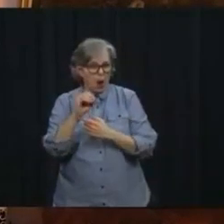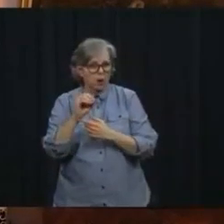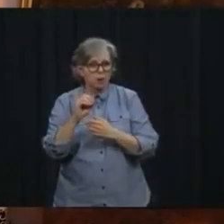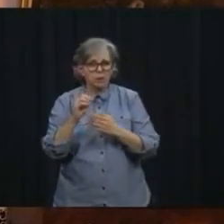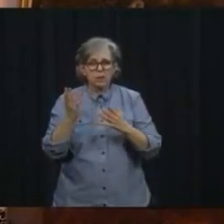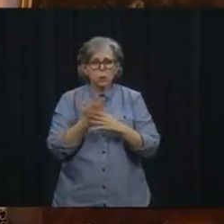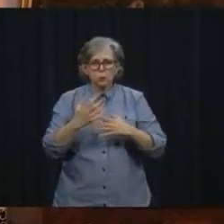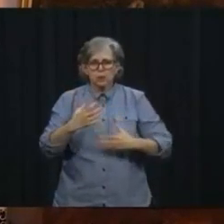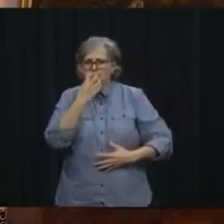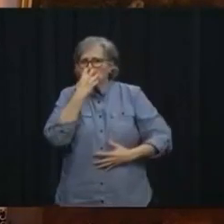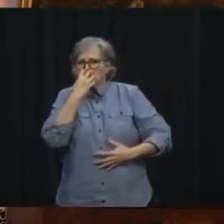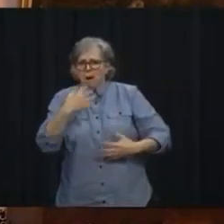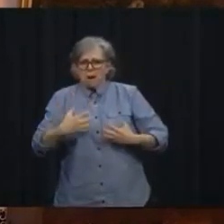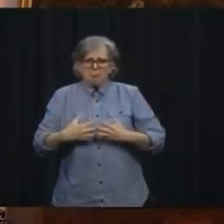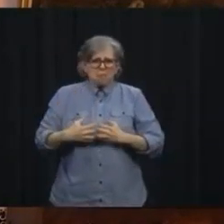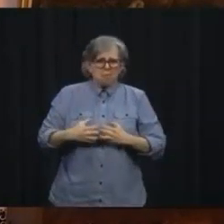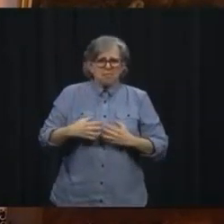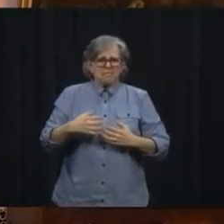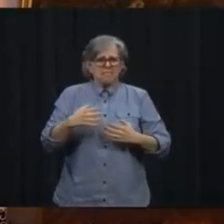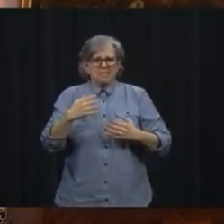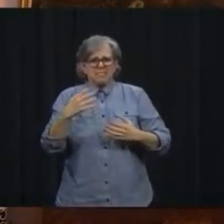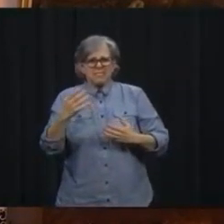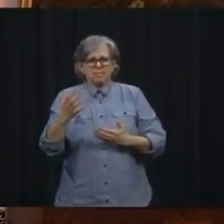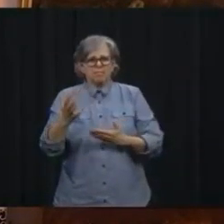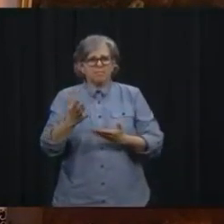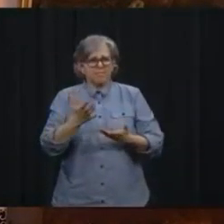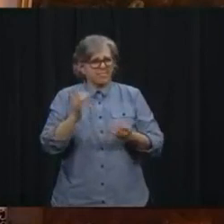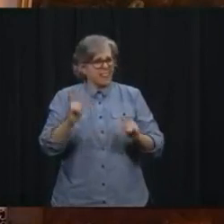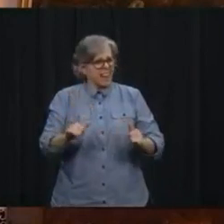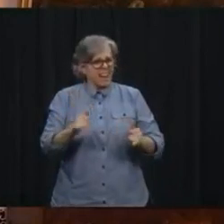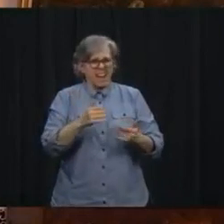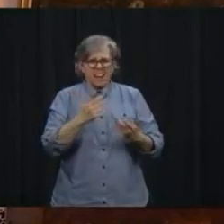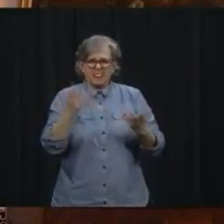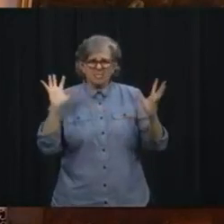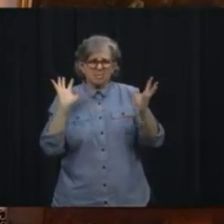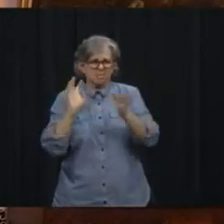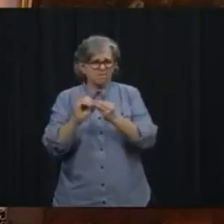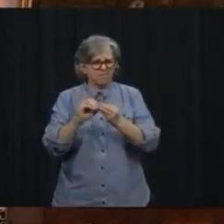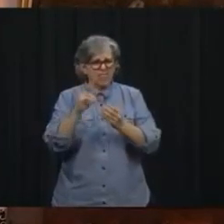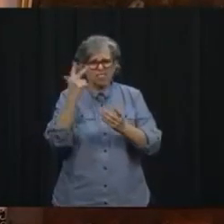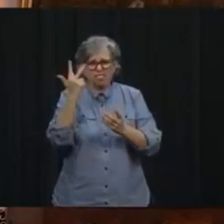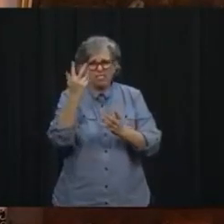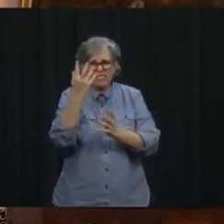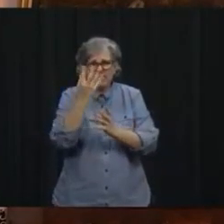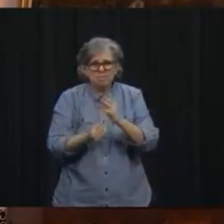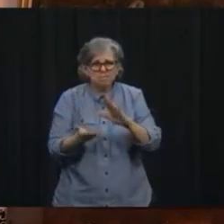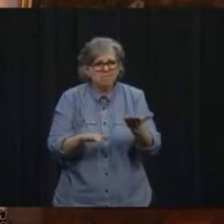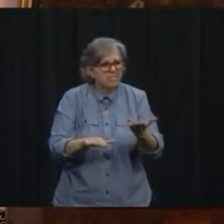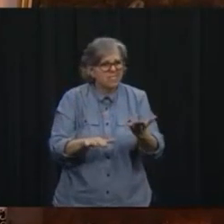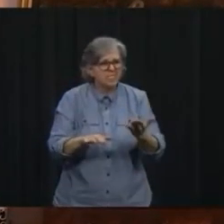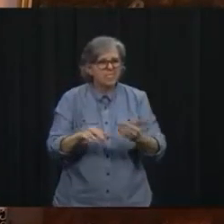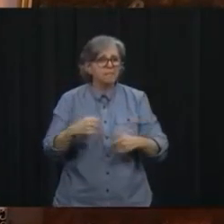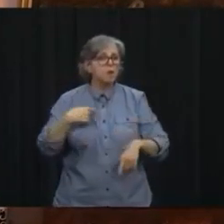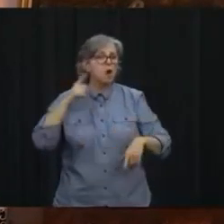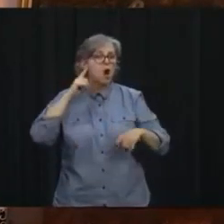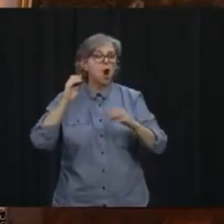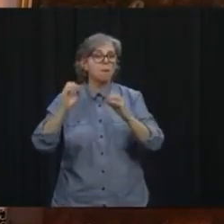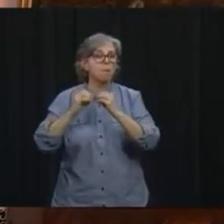it's very, very important to realize that we have now 247 confirmed cases,